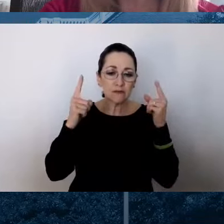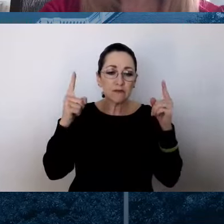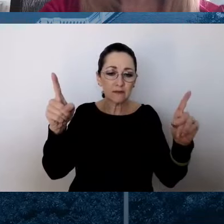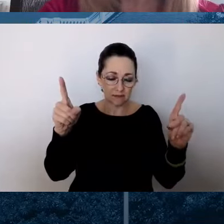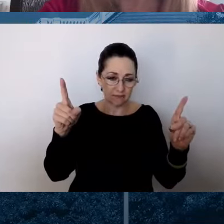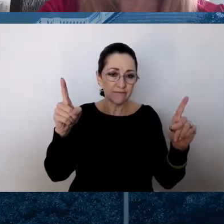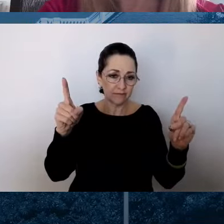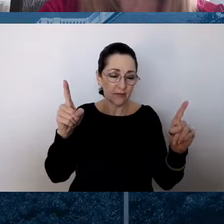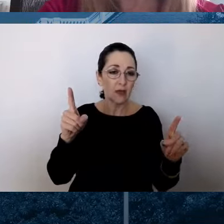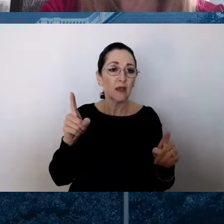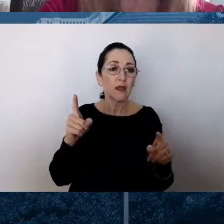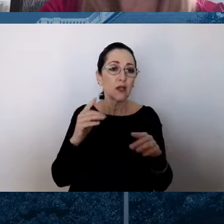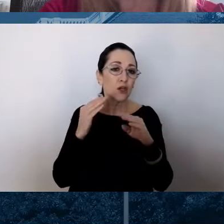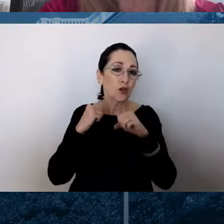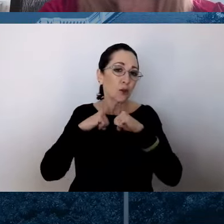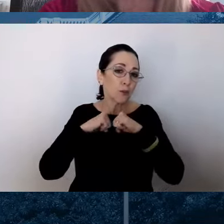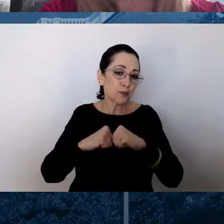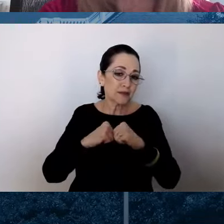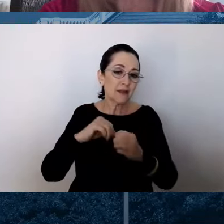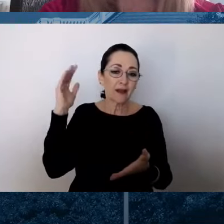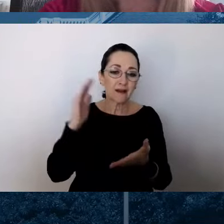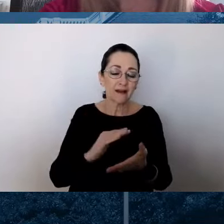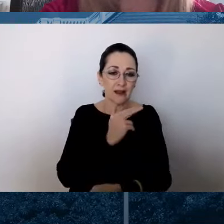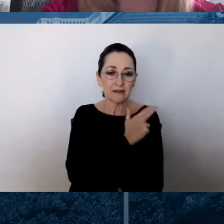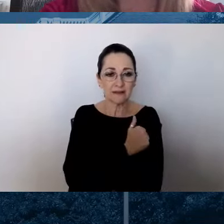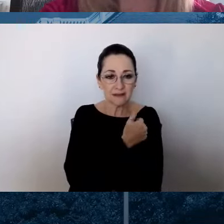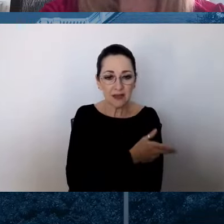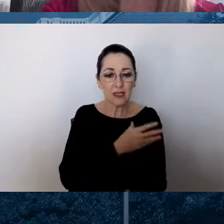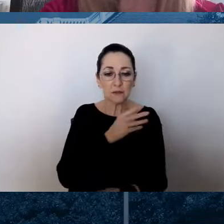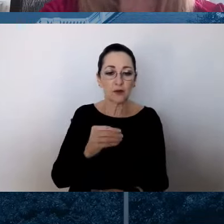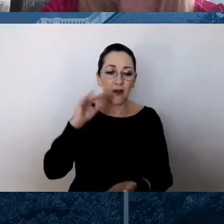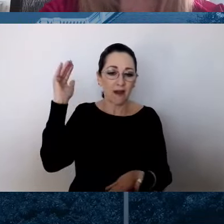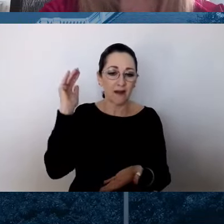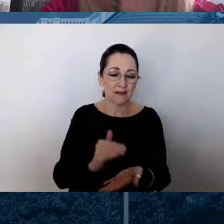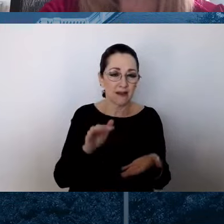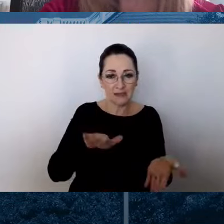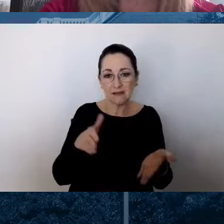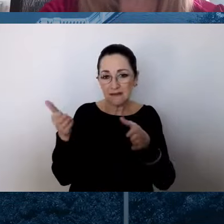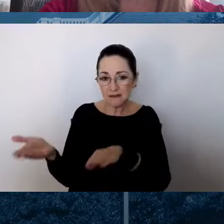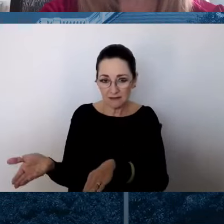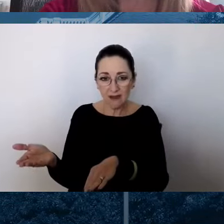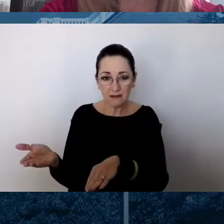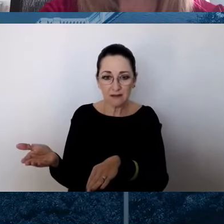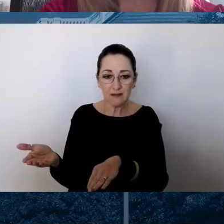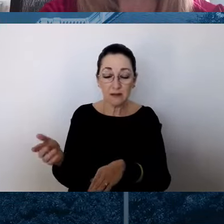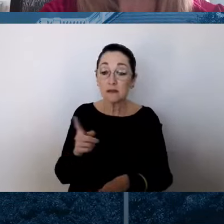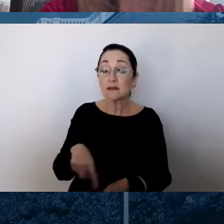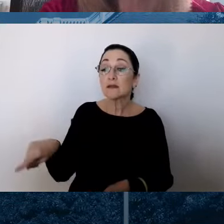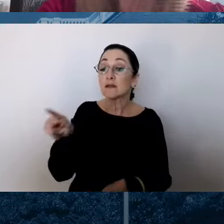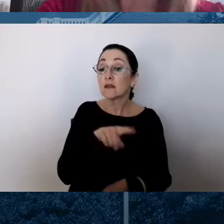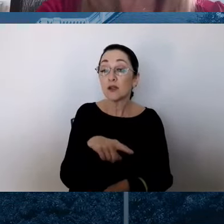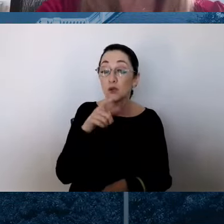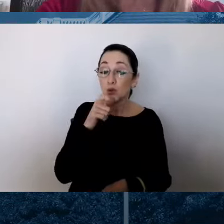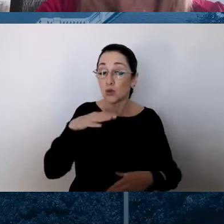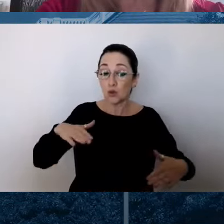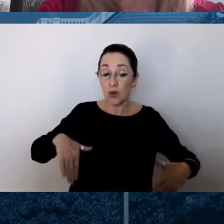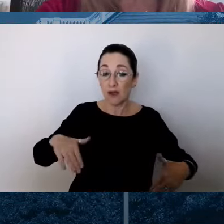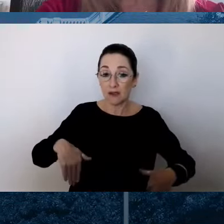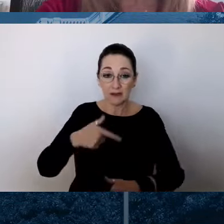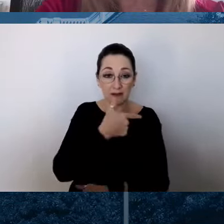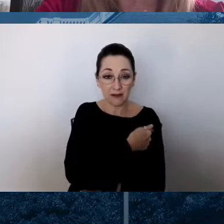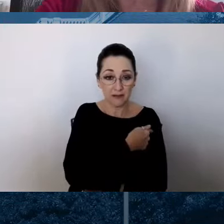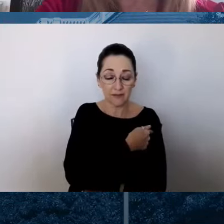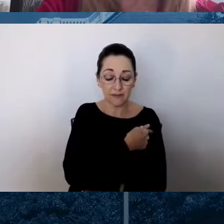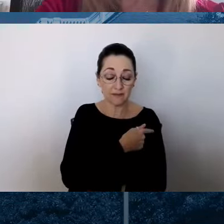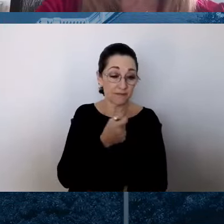remain low and that most cases, hospitalizations, and deaths are among those who are unvaccinated. But